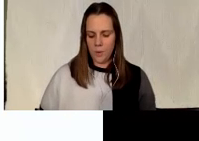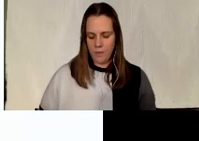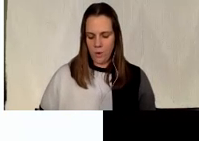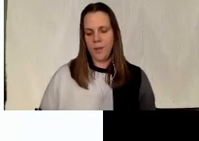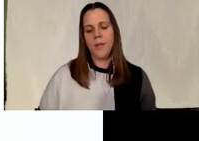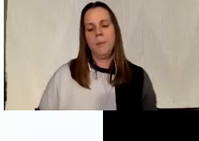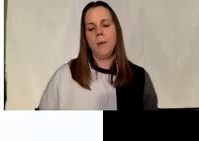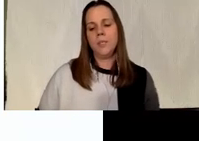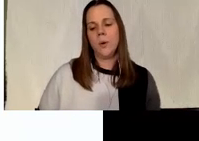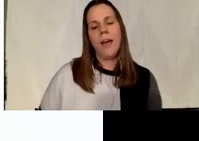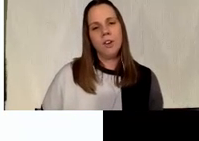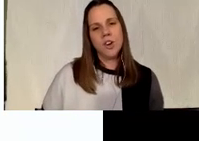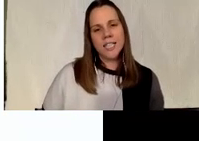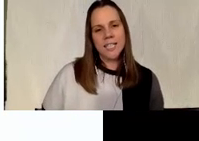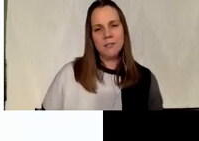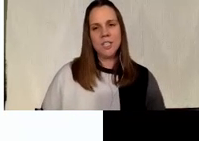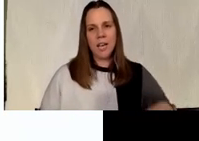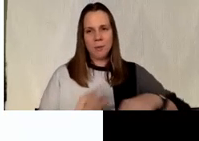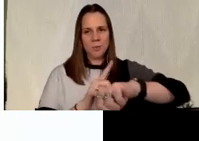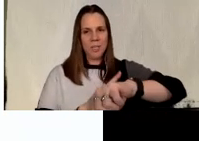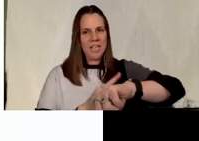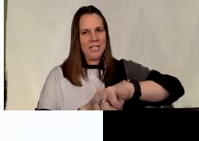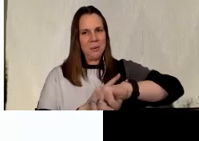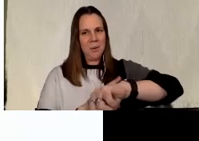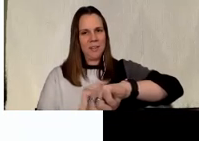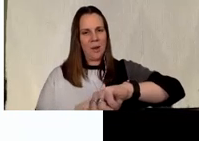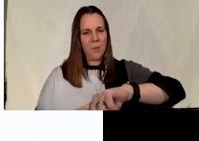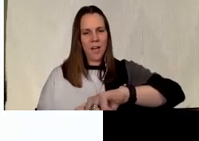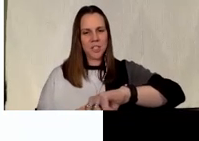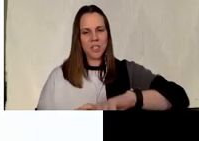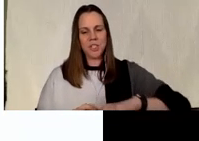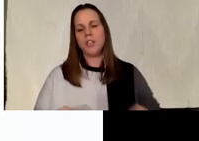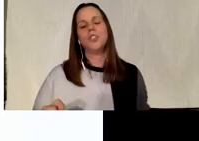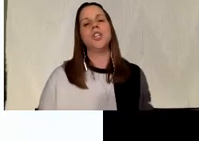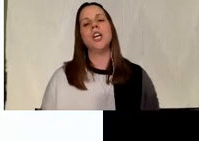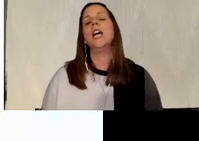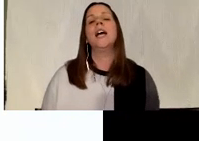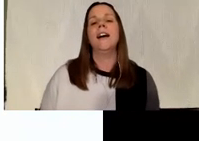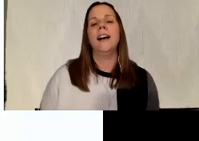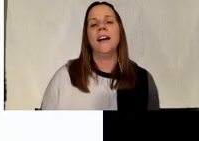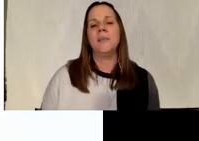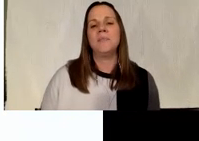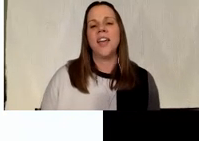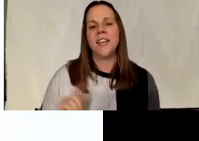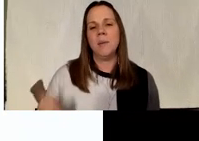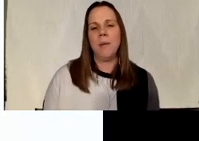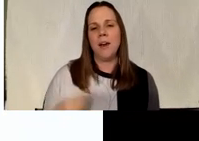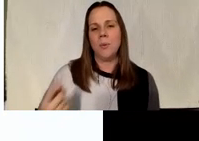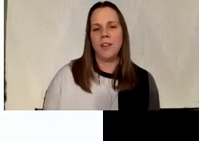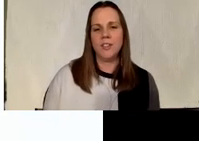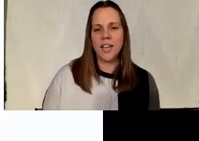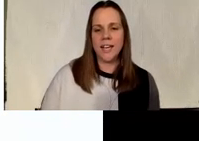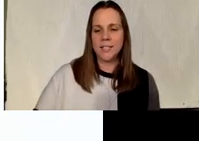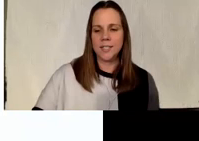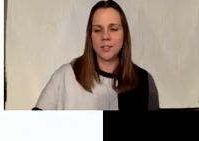So even though babies don't have a great sense of time, it's a really easy one with that watch gesture, and can be paired